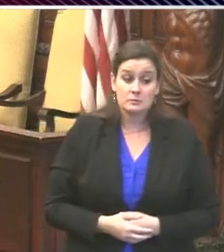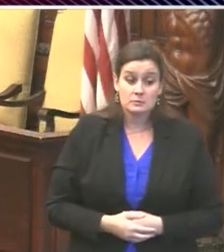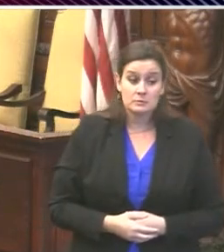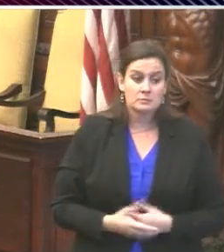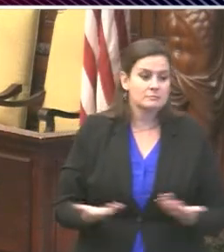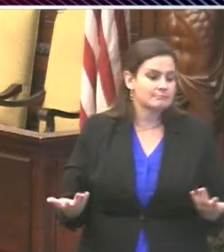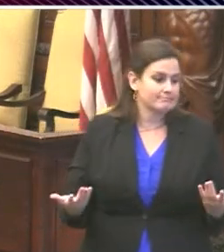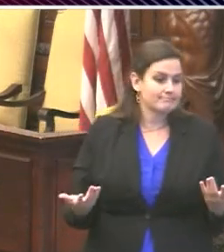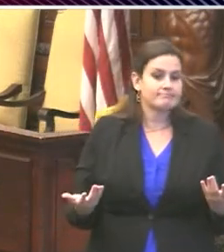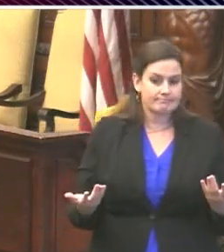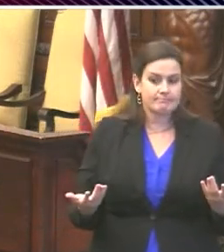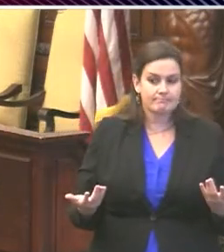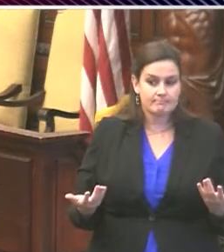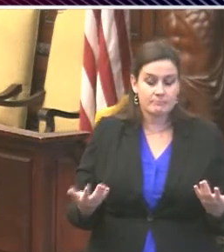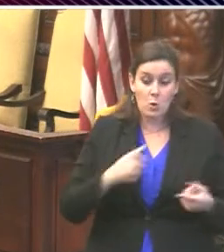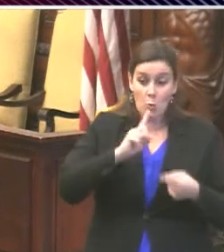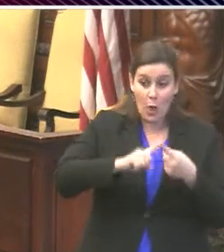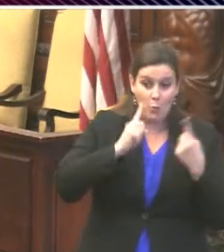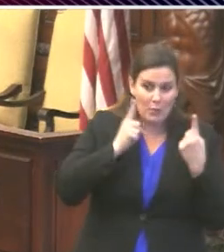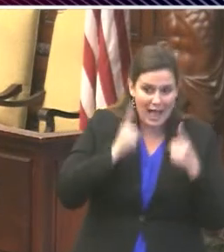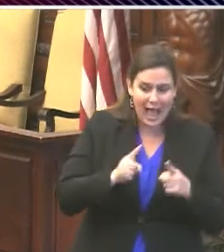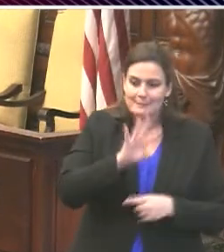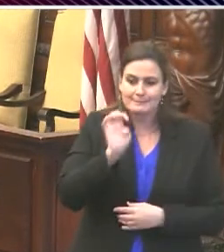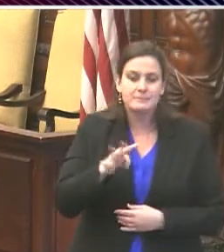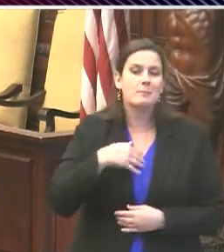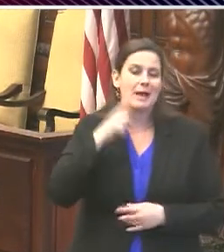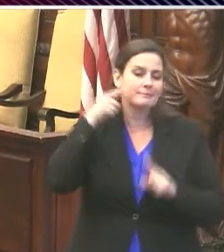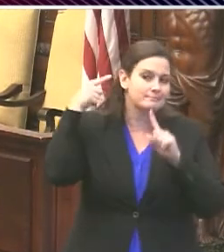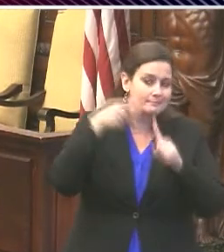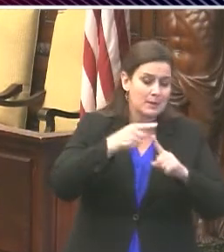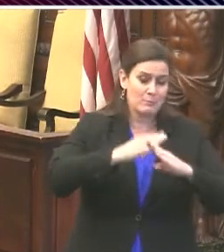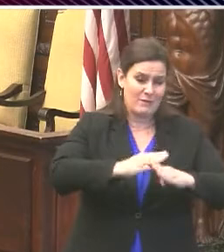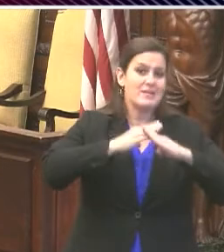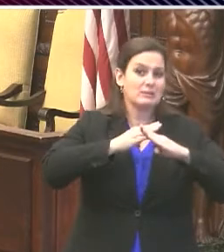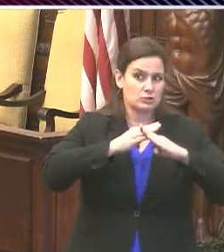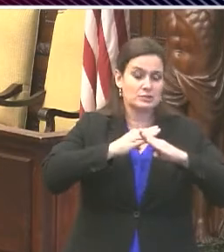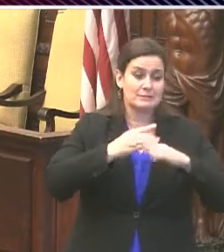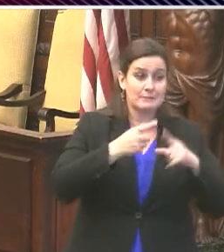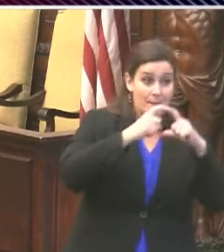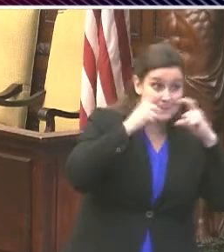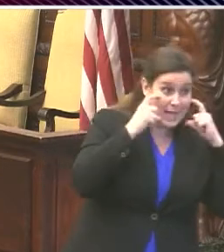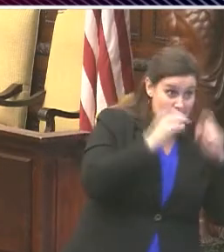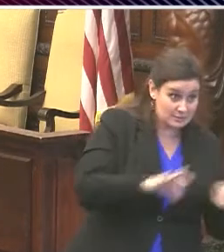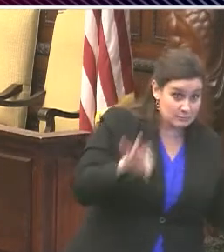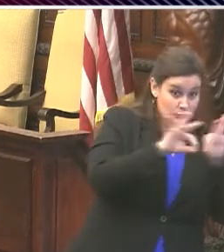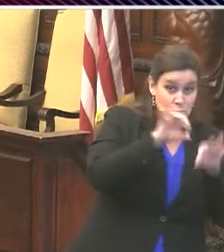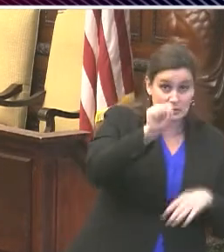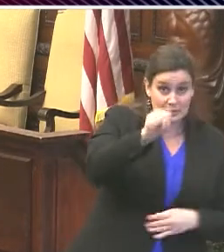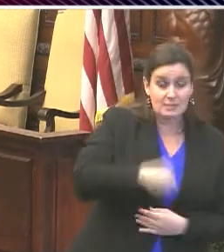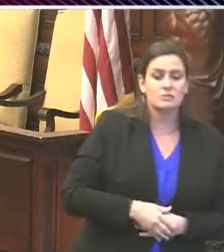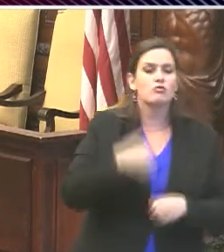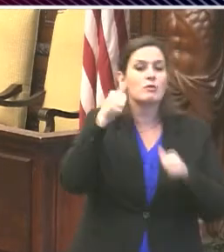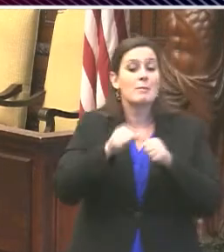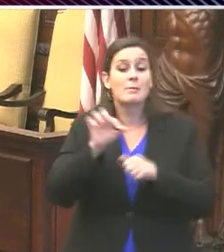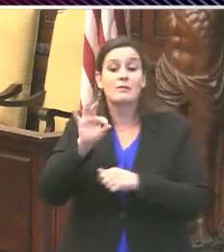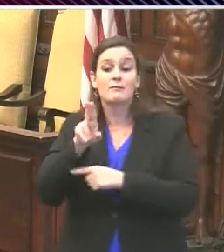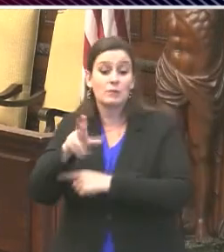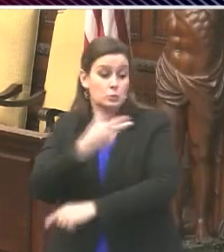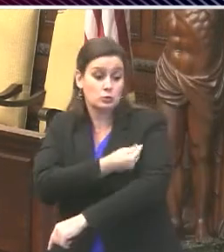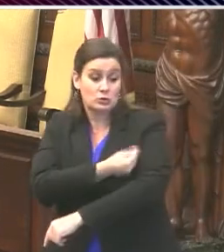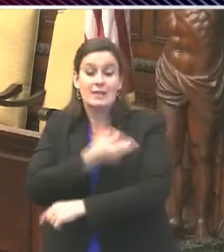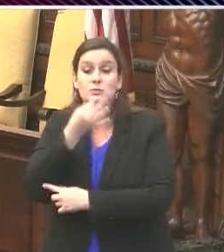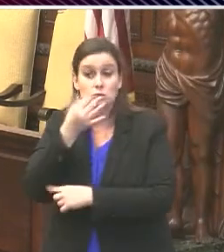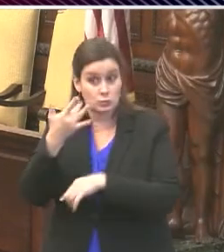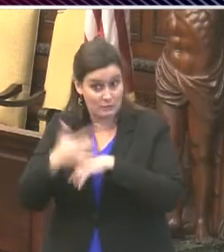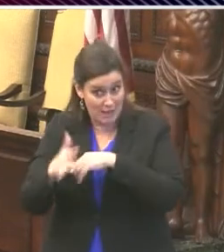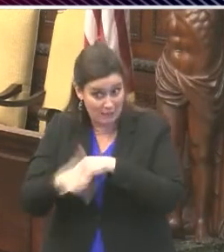there. I will say focus on the prevention. So the mask is important, but also remember that flu shots are going to become available soon.